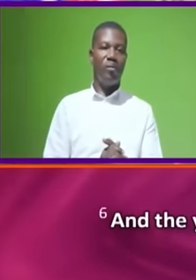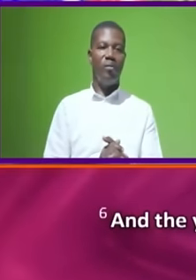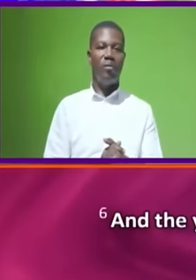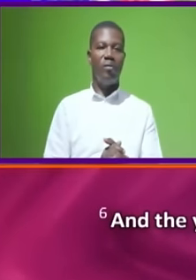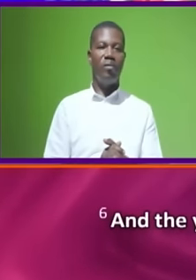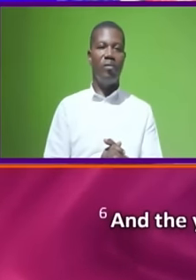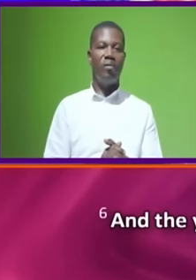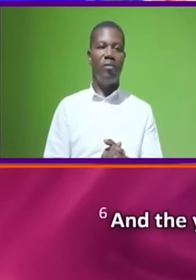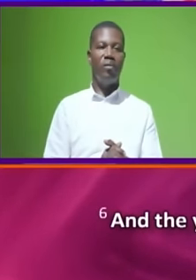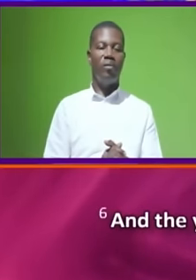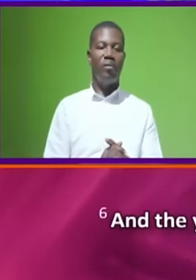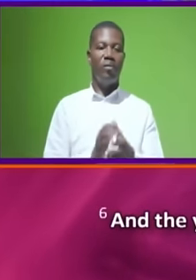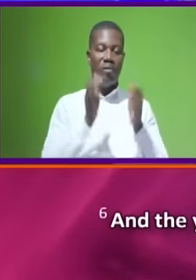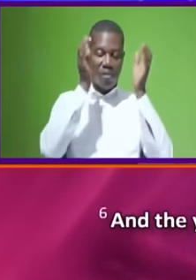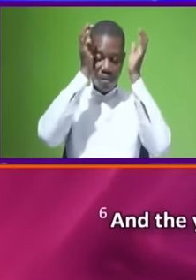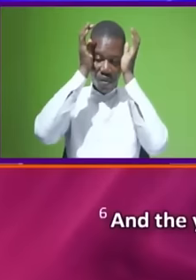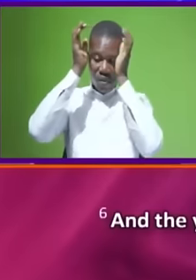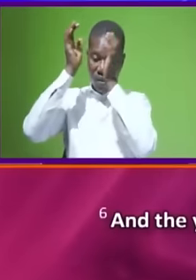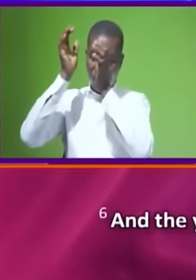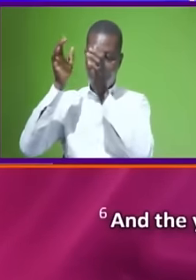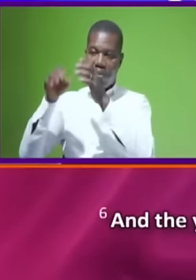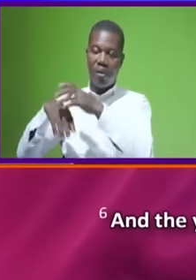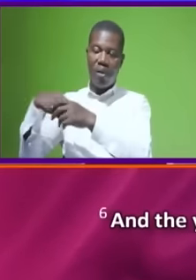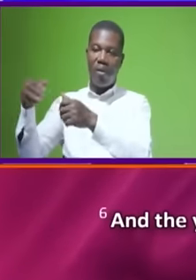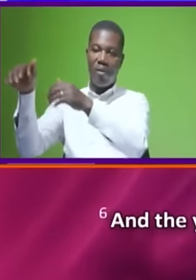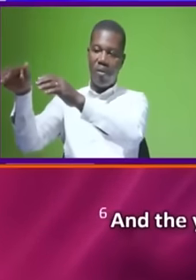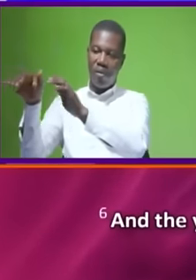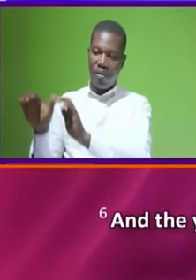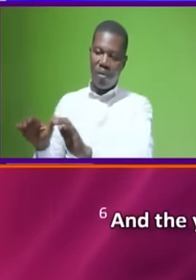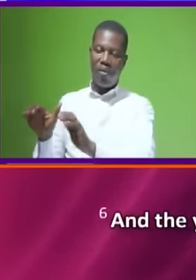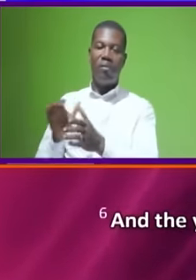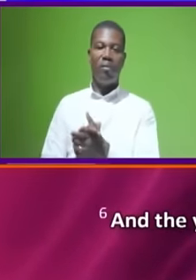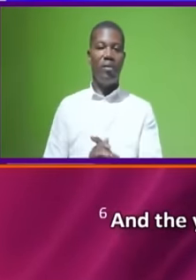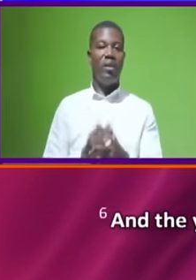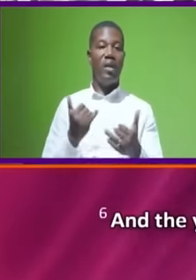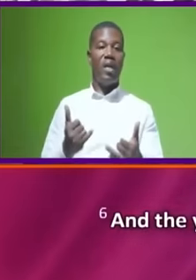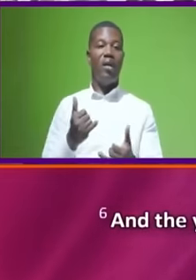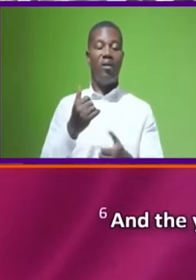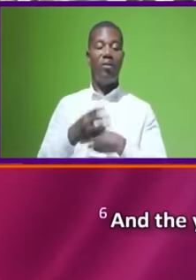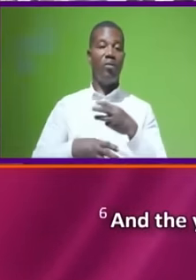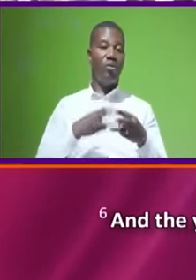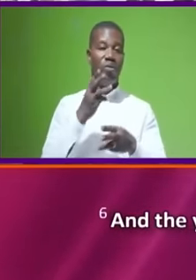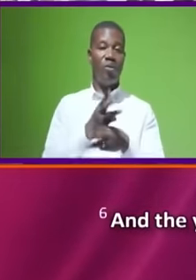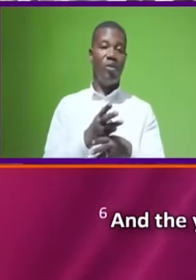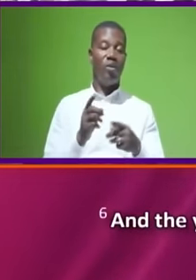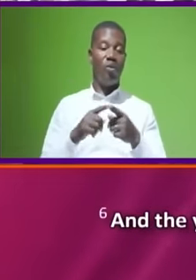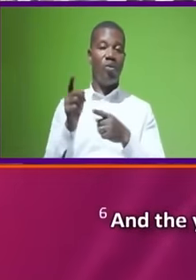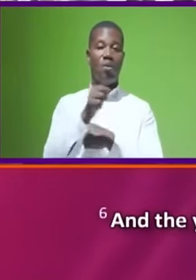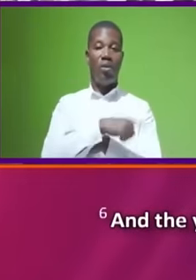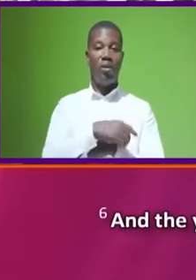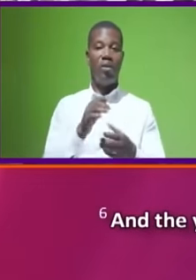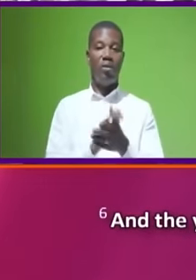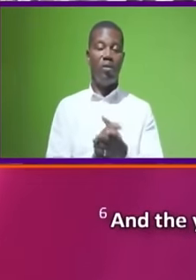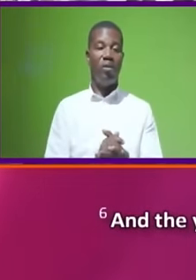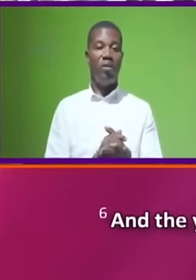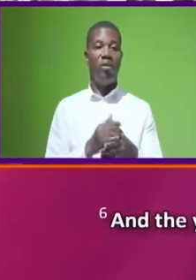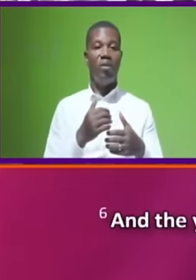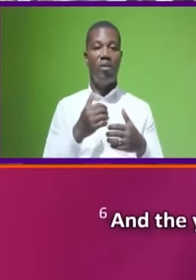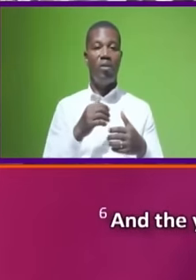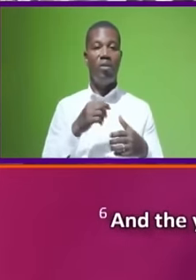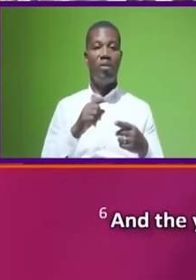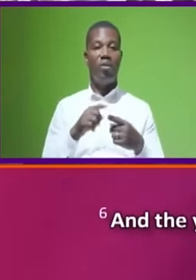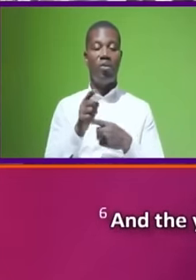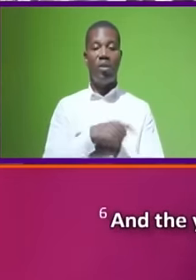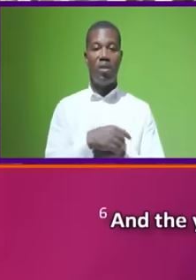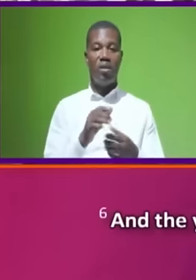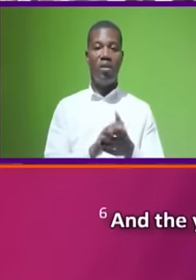Na odino efriadi kosie no. Na wadini efriadi kosie. Sabre wiase. Ena Ananias bi